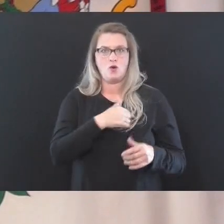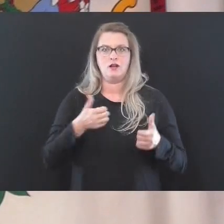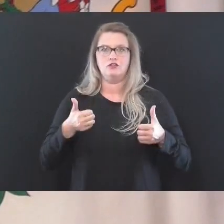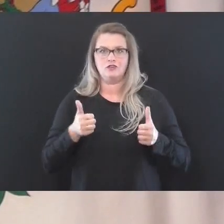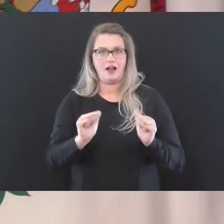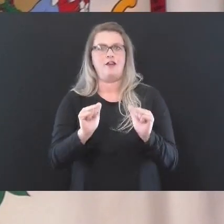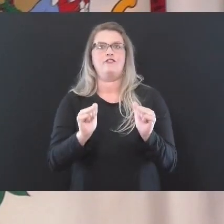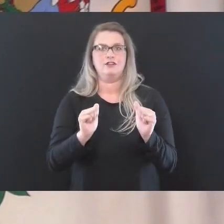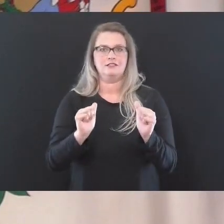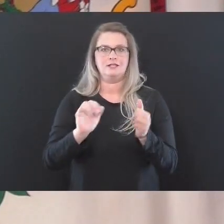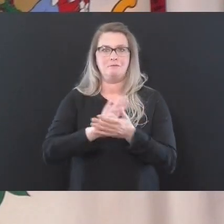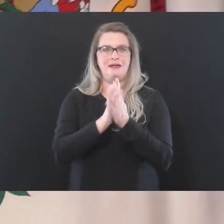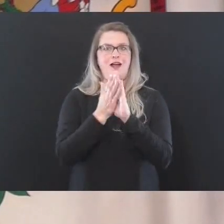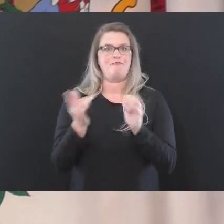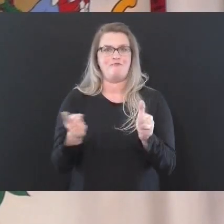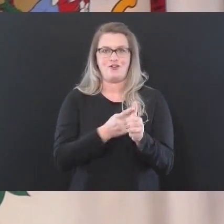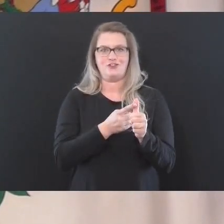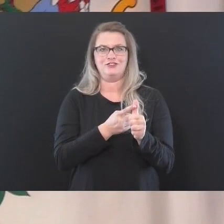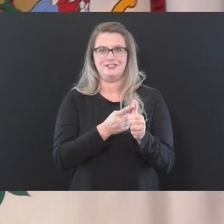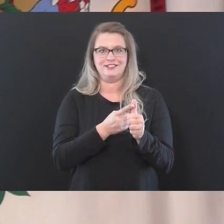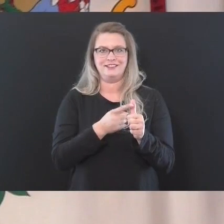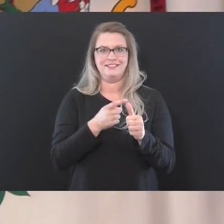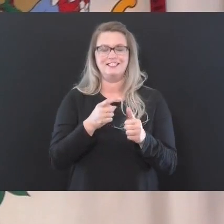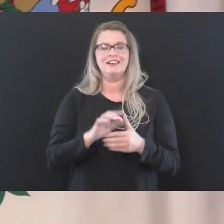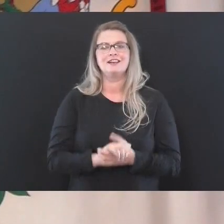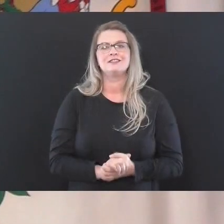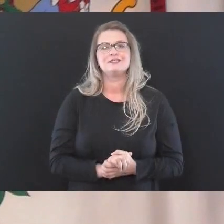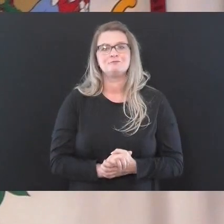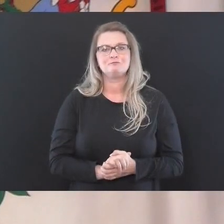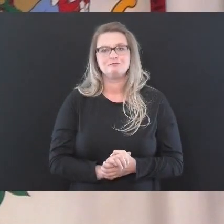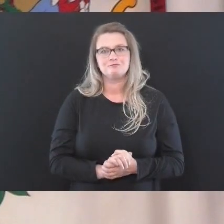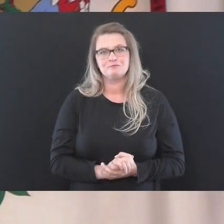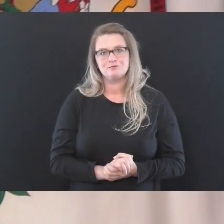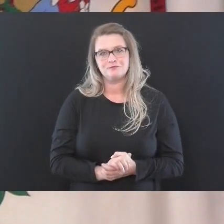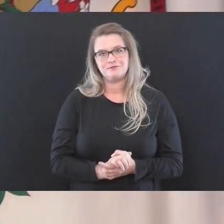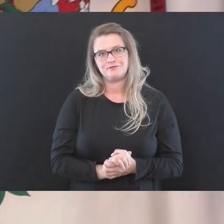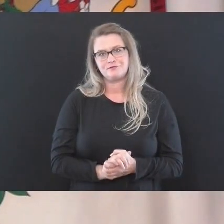first, and we want to be first and foremost in just this too.